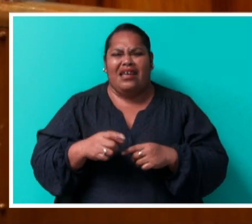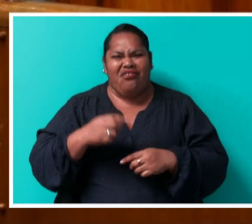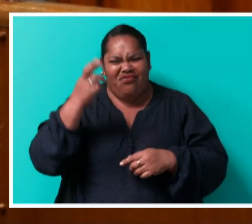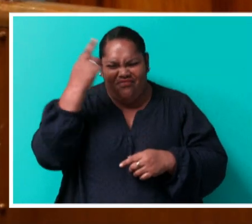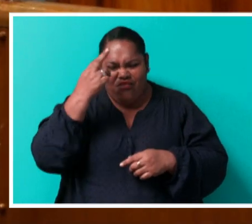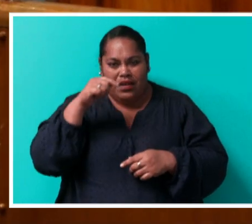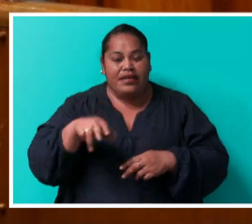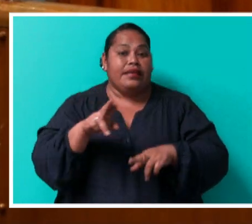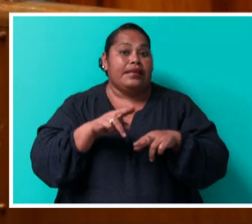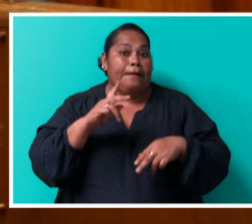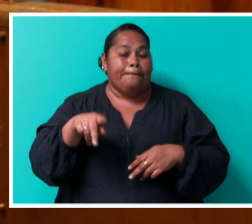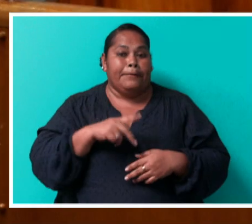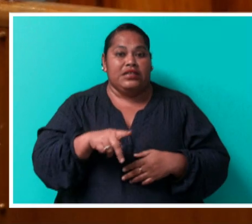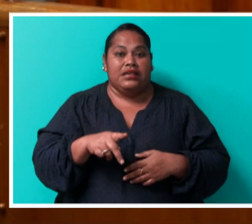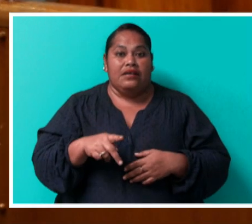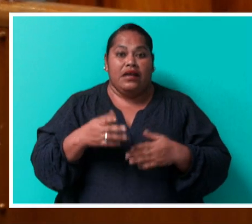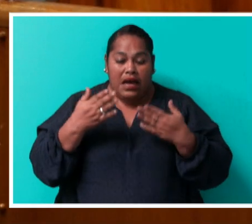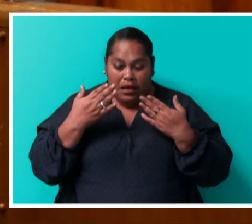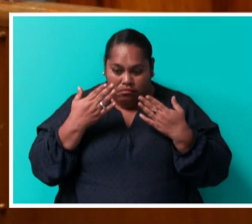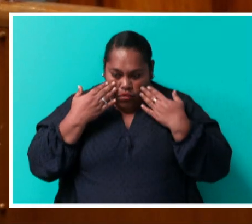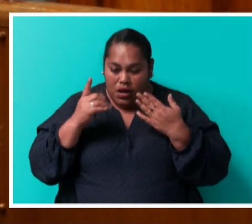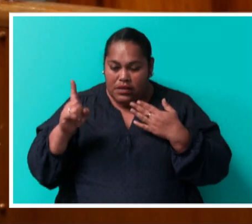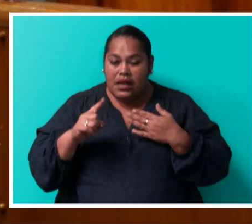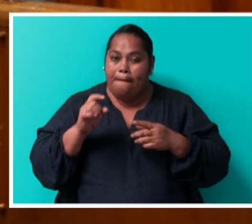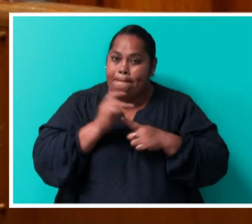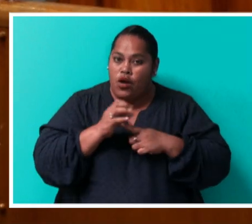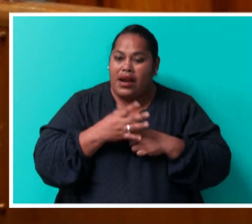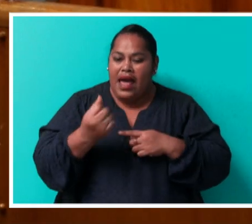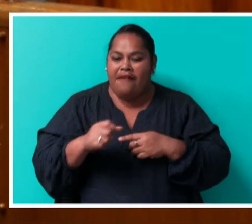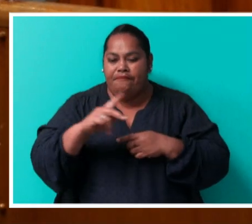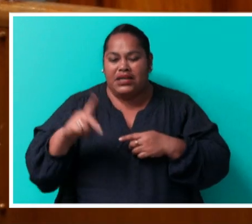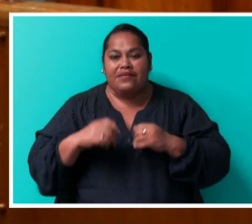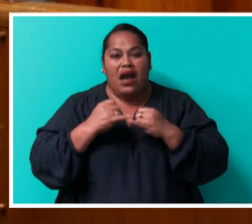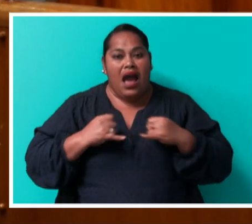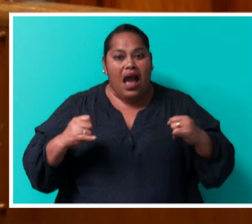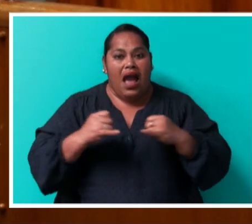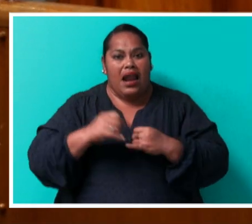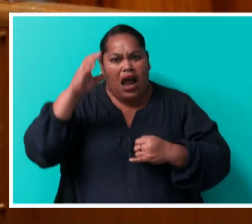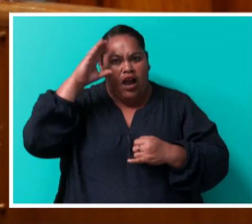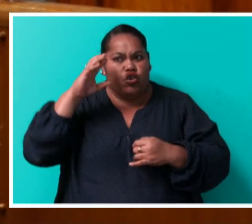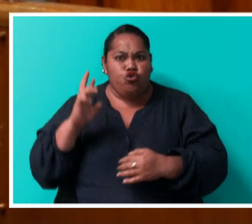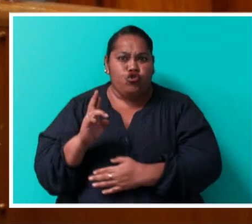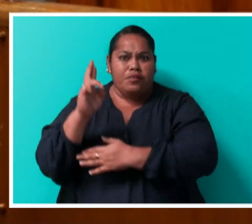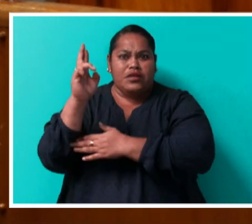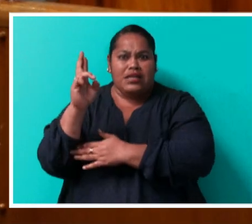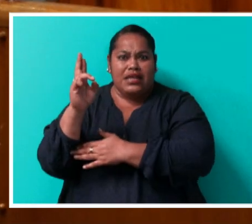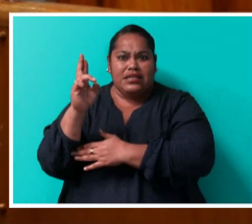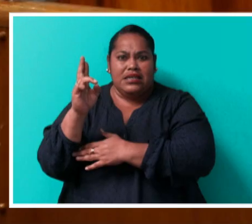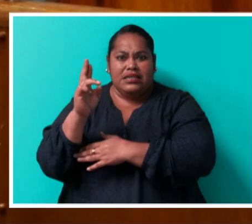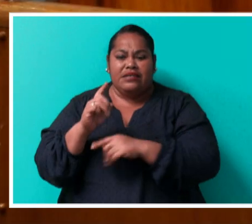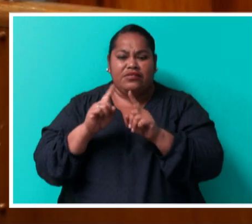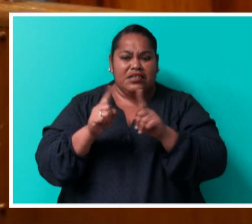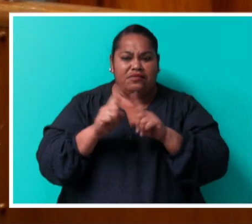Japan acknowledges the importance of having Pacific Island countries represented in platforms like